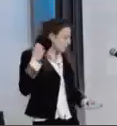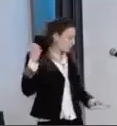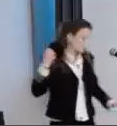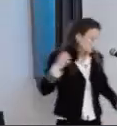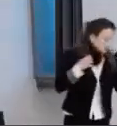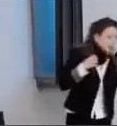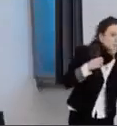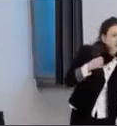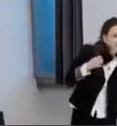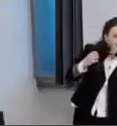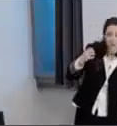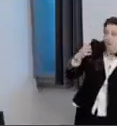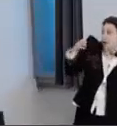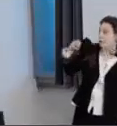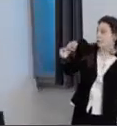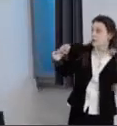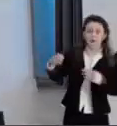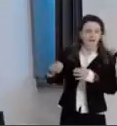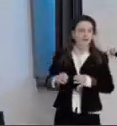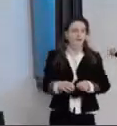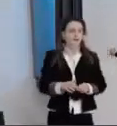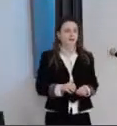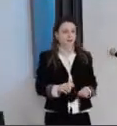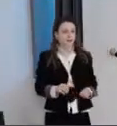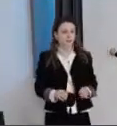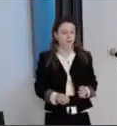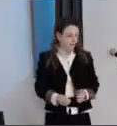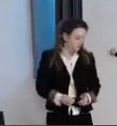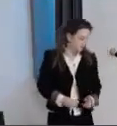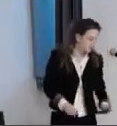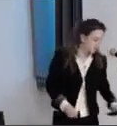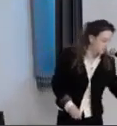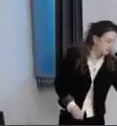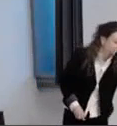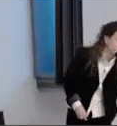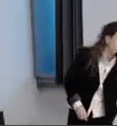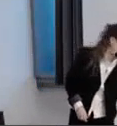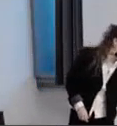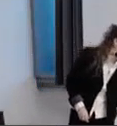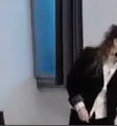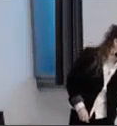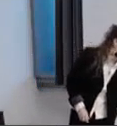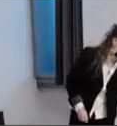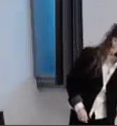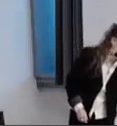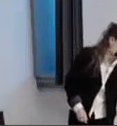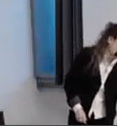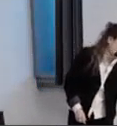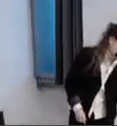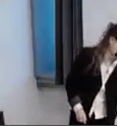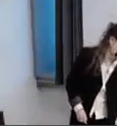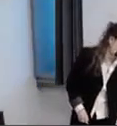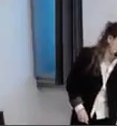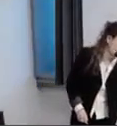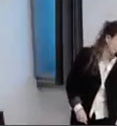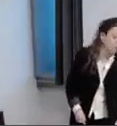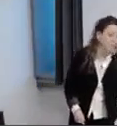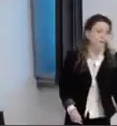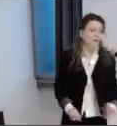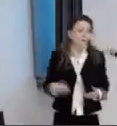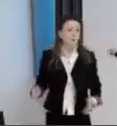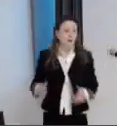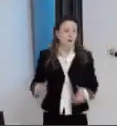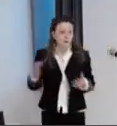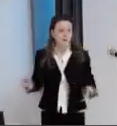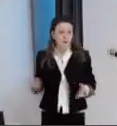Thank you very much for having me here. I'm really excited to be part of this seminar series, which is great. And I